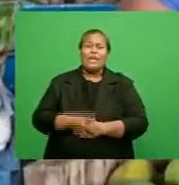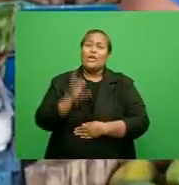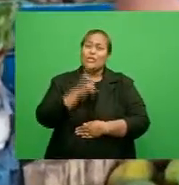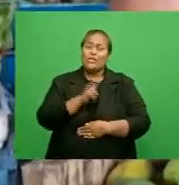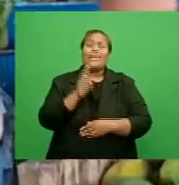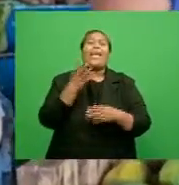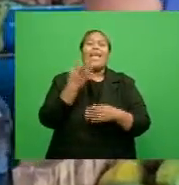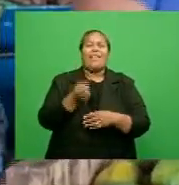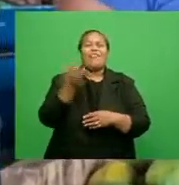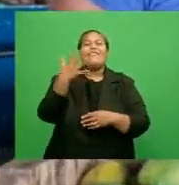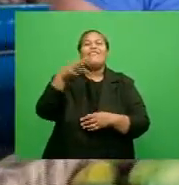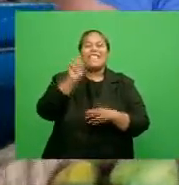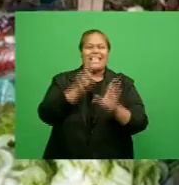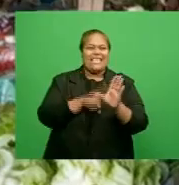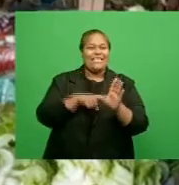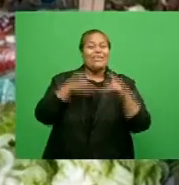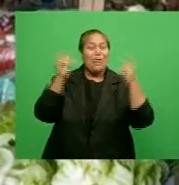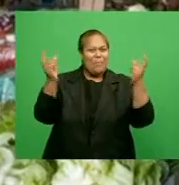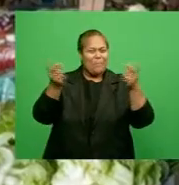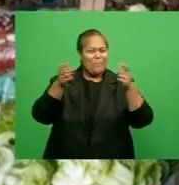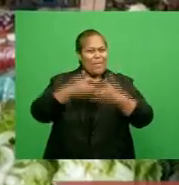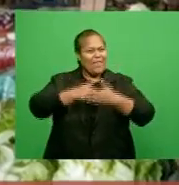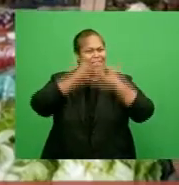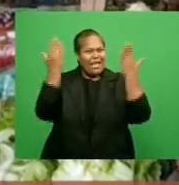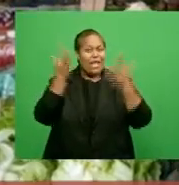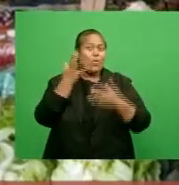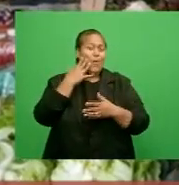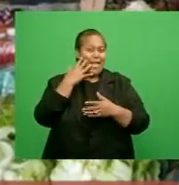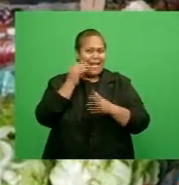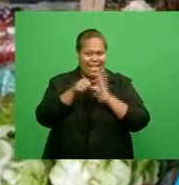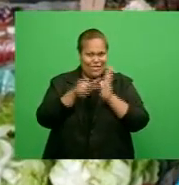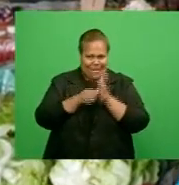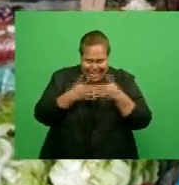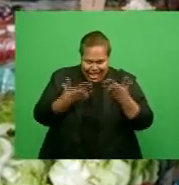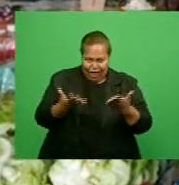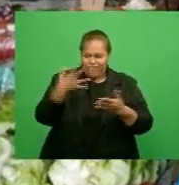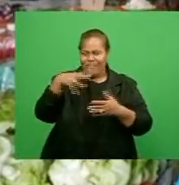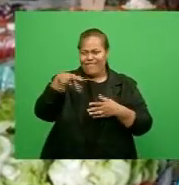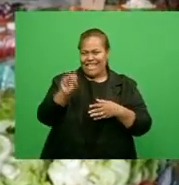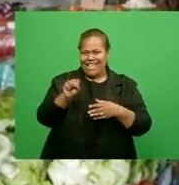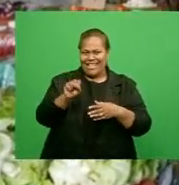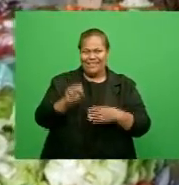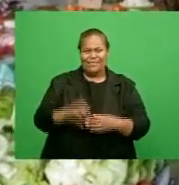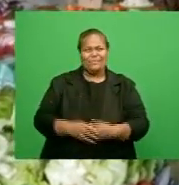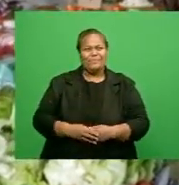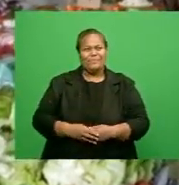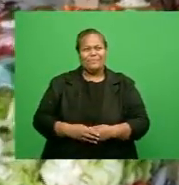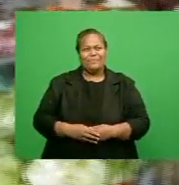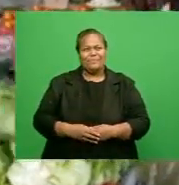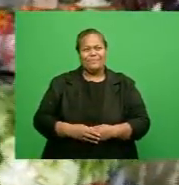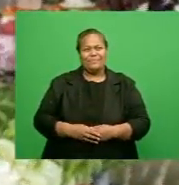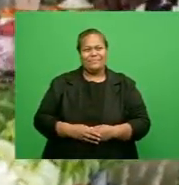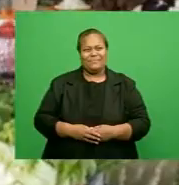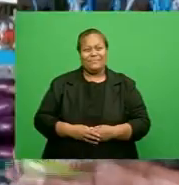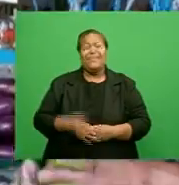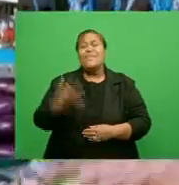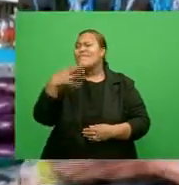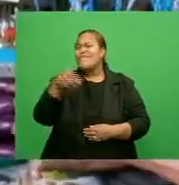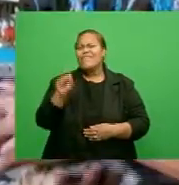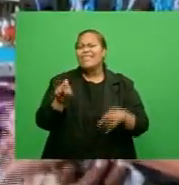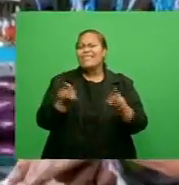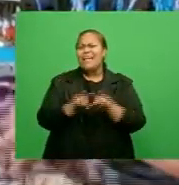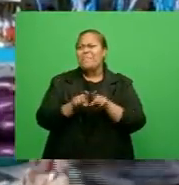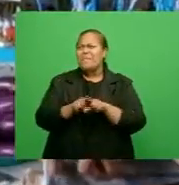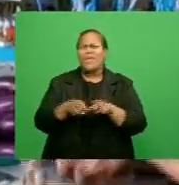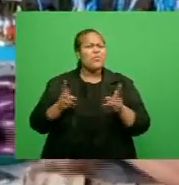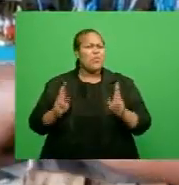50th birthday. It's coming to 50 when I turn 50. And 50 is like just a normal day for me.